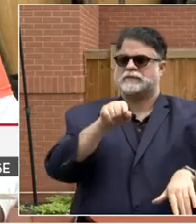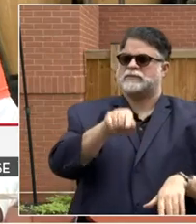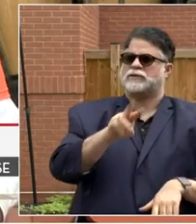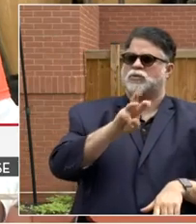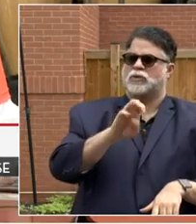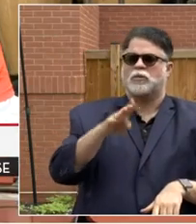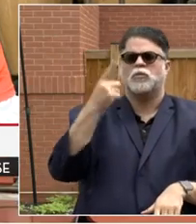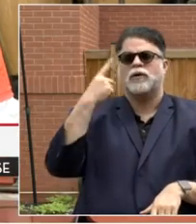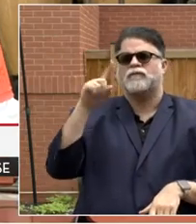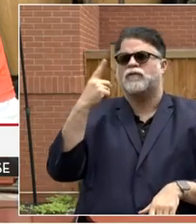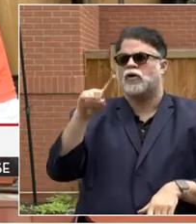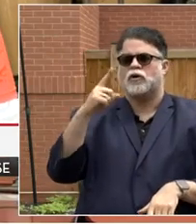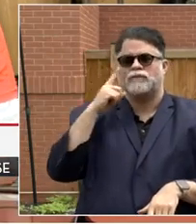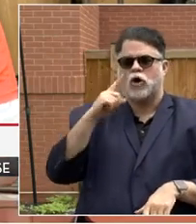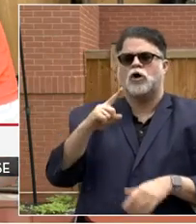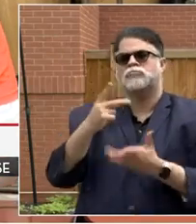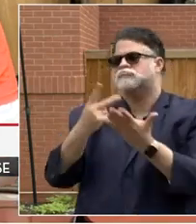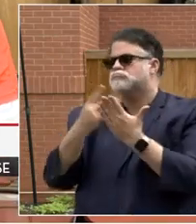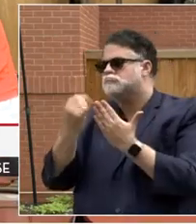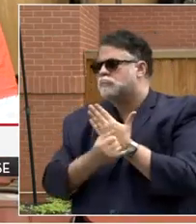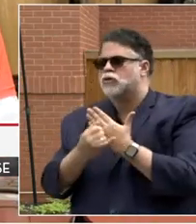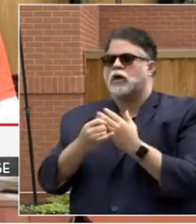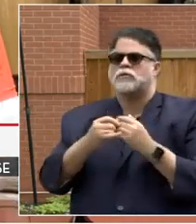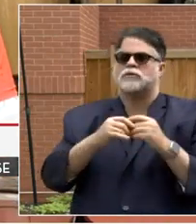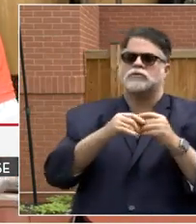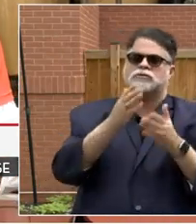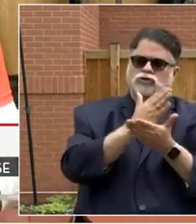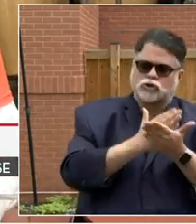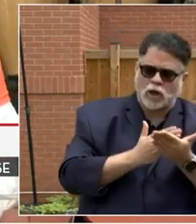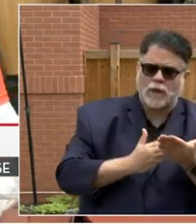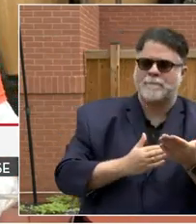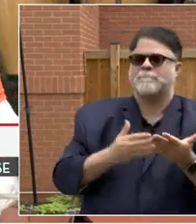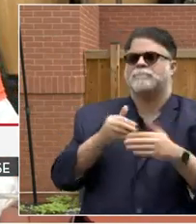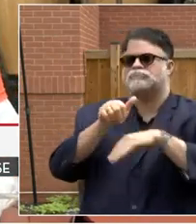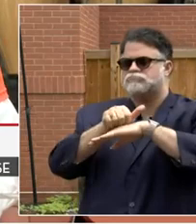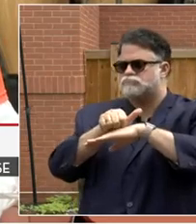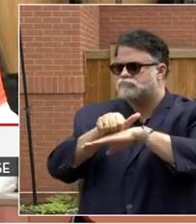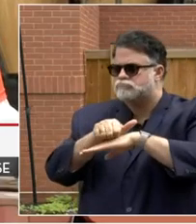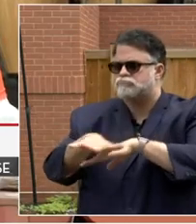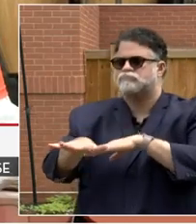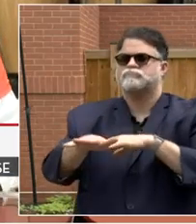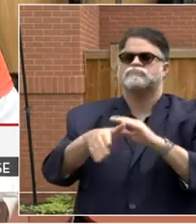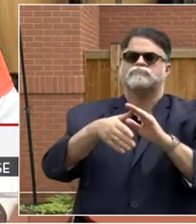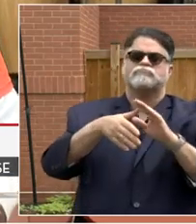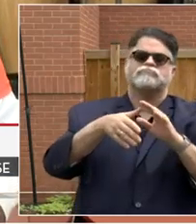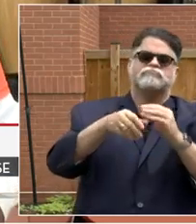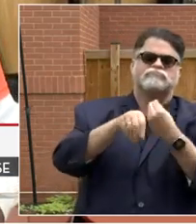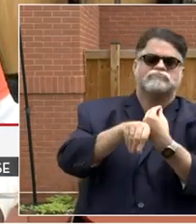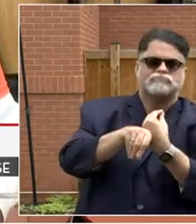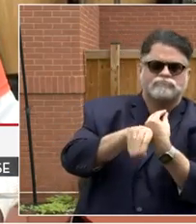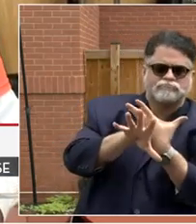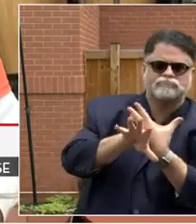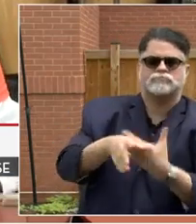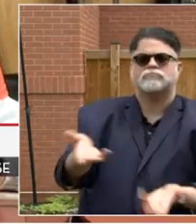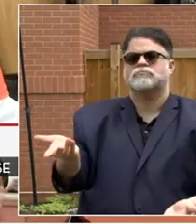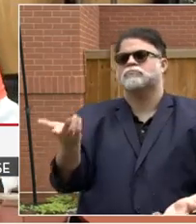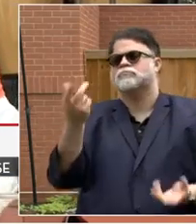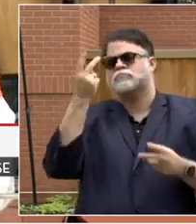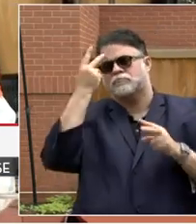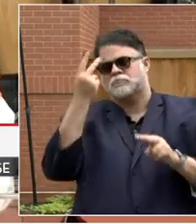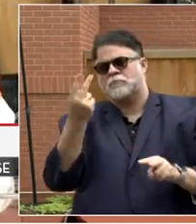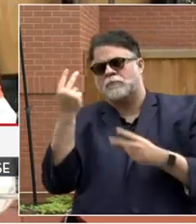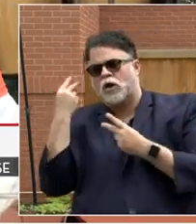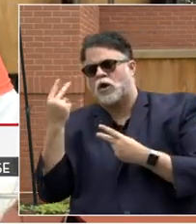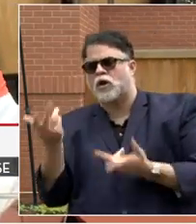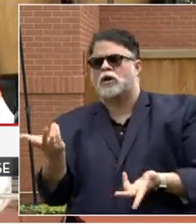The second is you'll be able to submit a virtual memorial in honor of a loved one that you've lost here in the district. And you'll be able